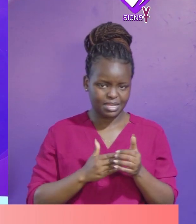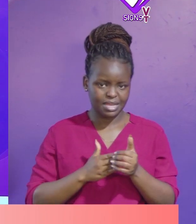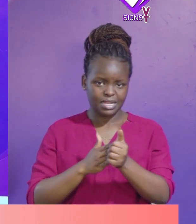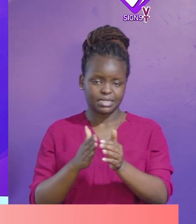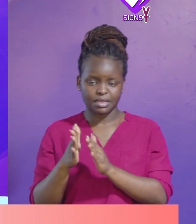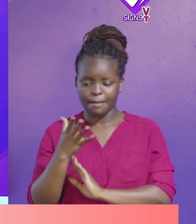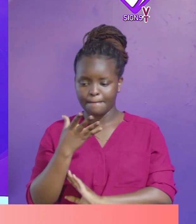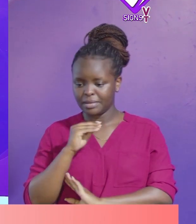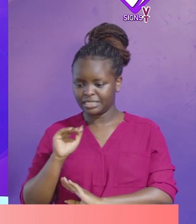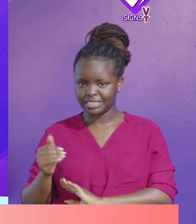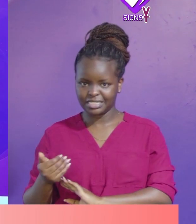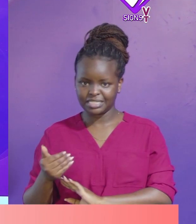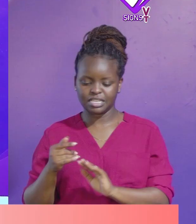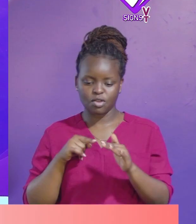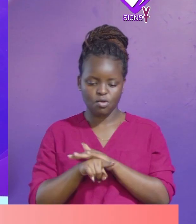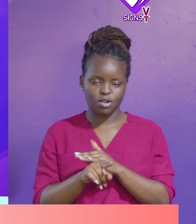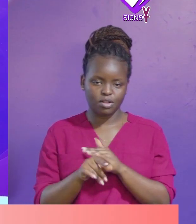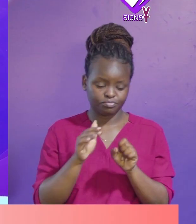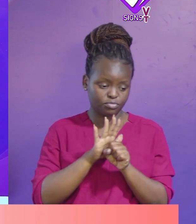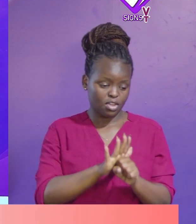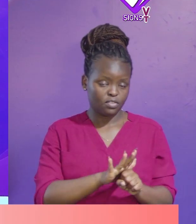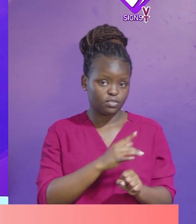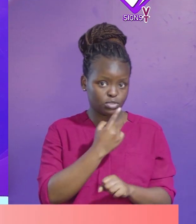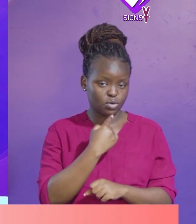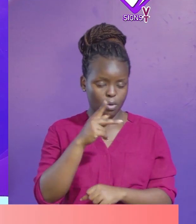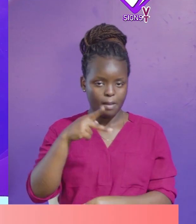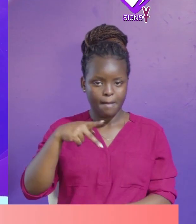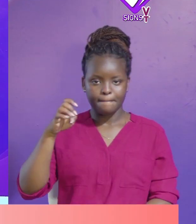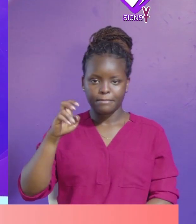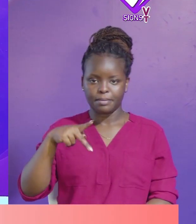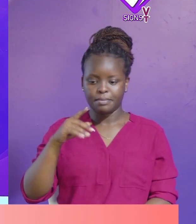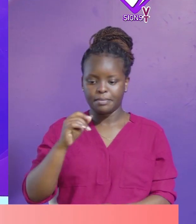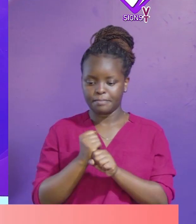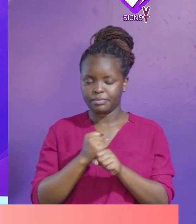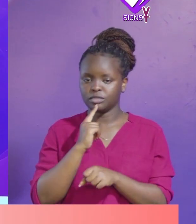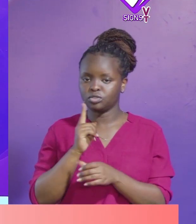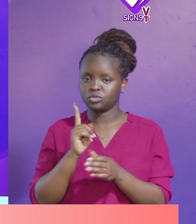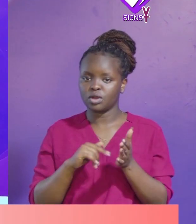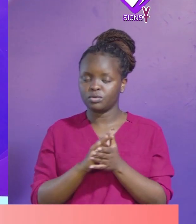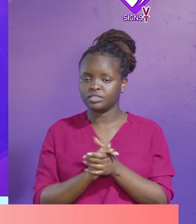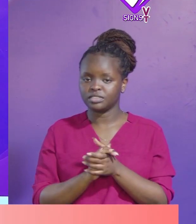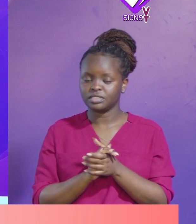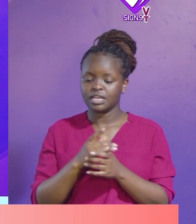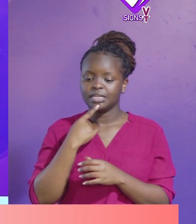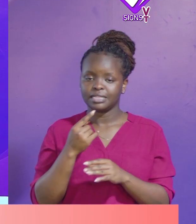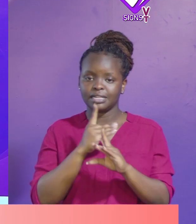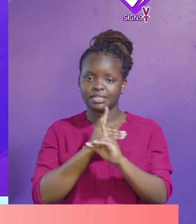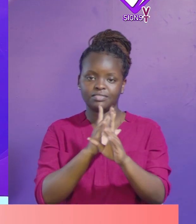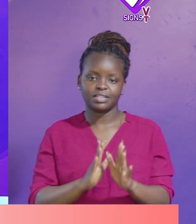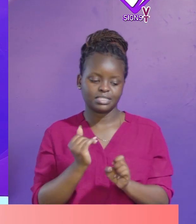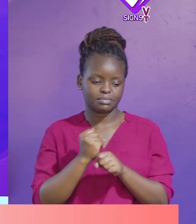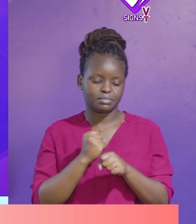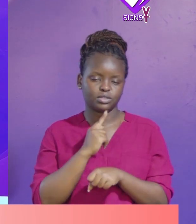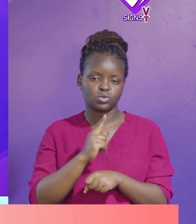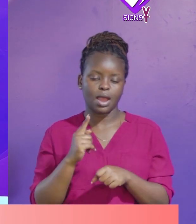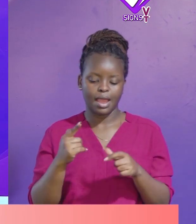Manchester City goal. That forced even Pep Guardiola to make sure that he told his defenders to make sure that Arsenal